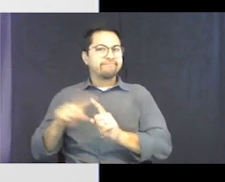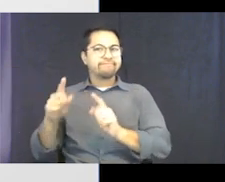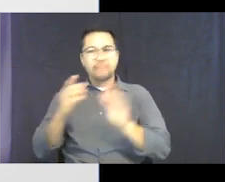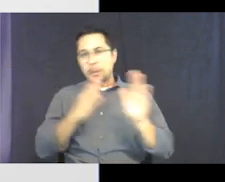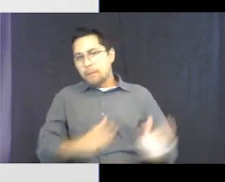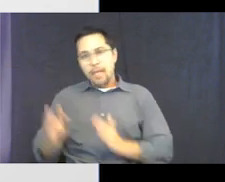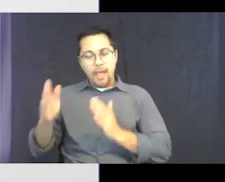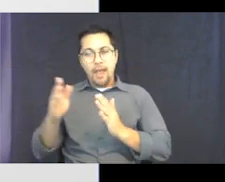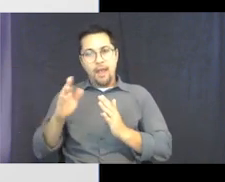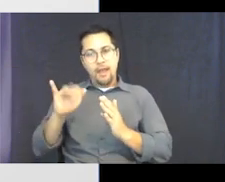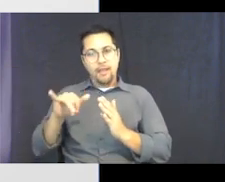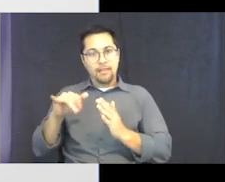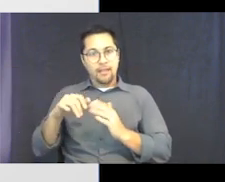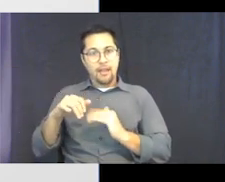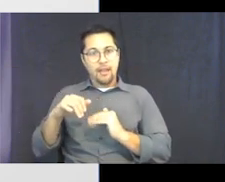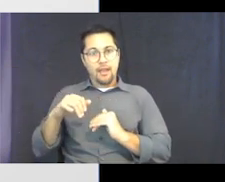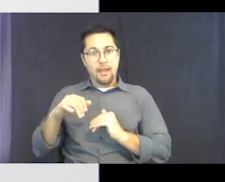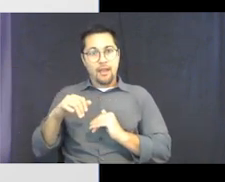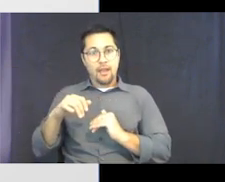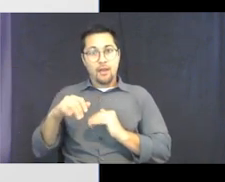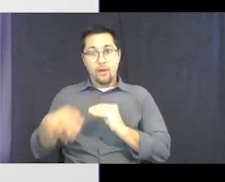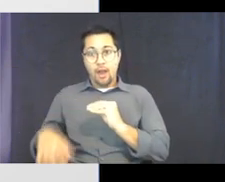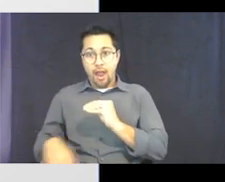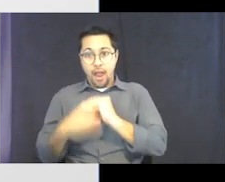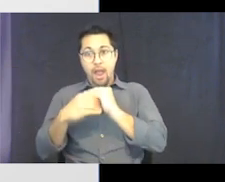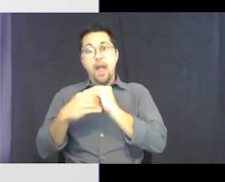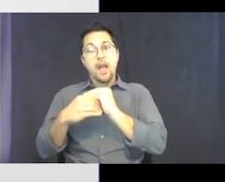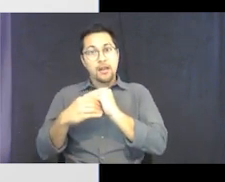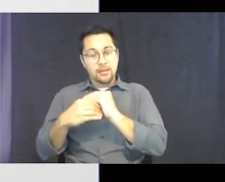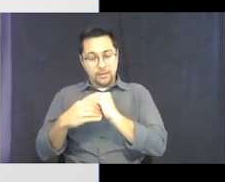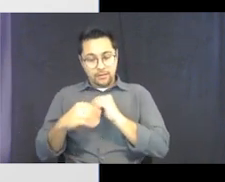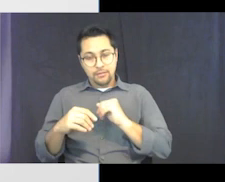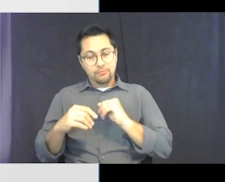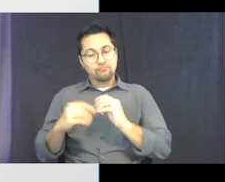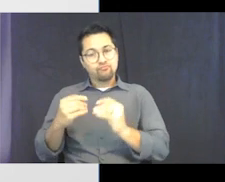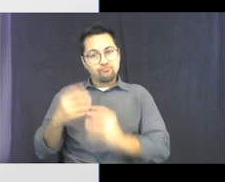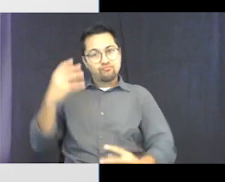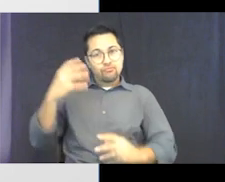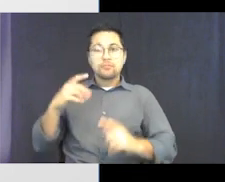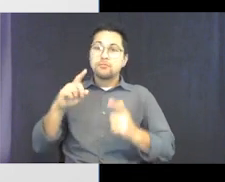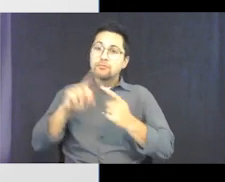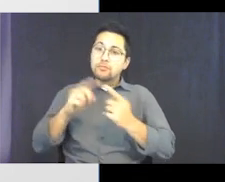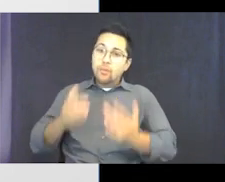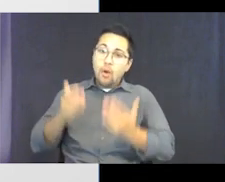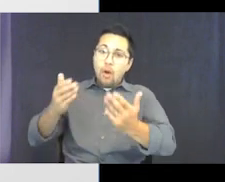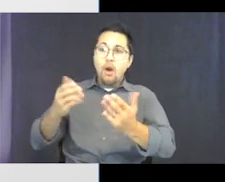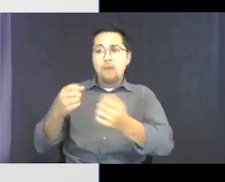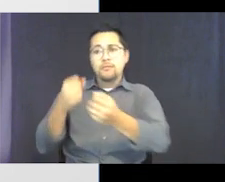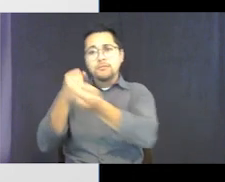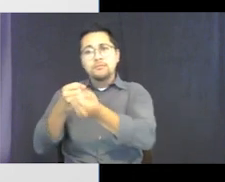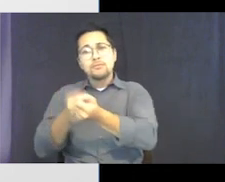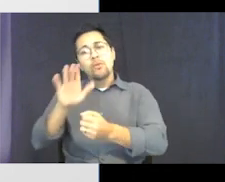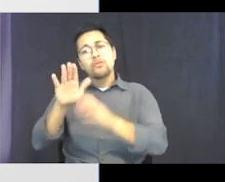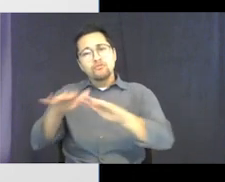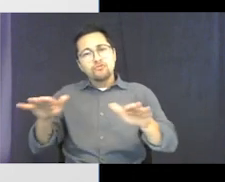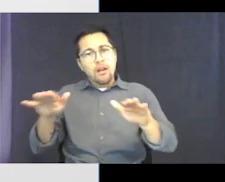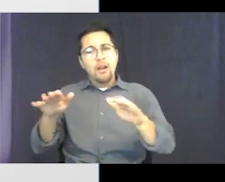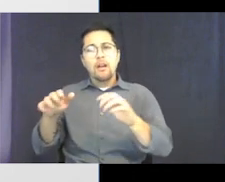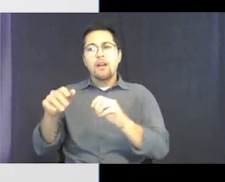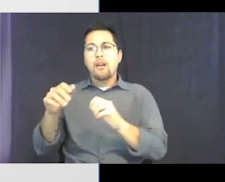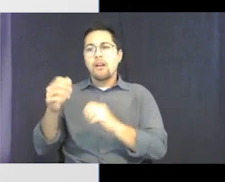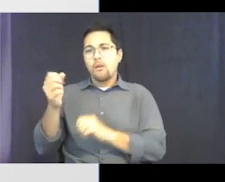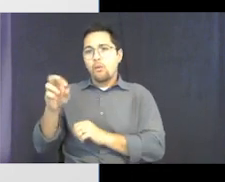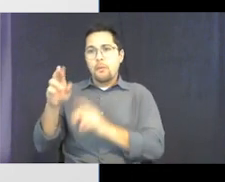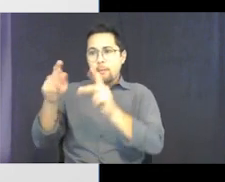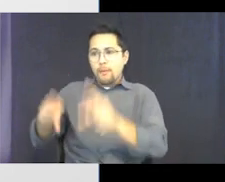work as Florida Medicaid by contract to offer and support your child or the consumer that you're working